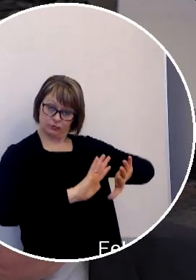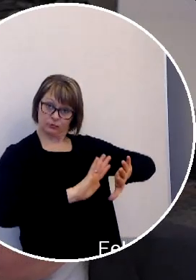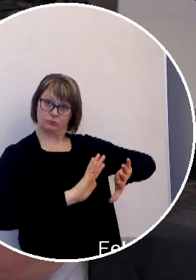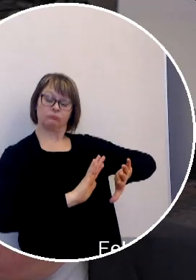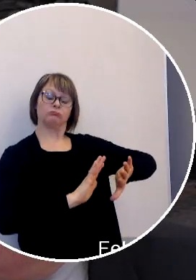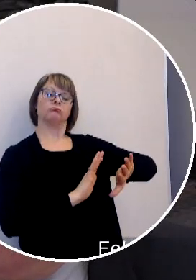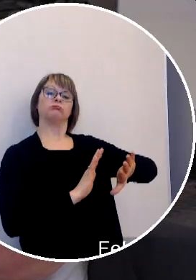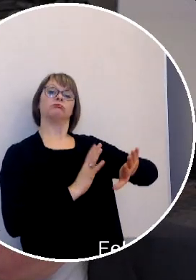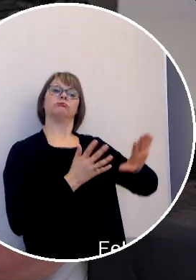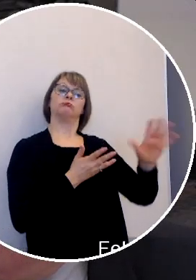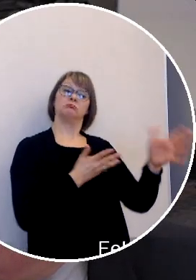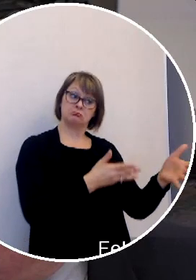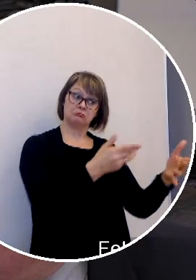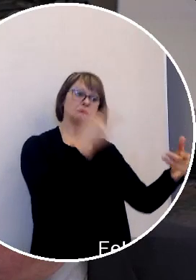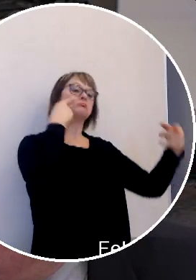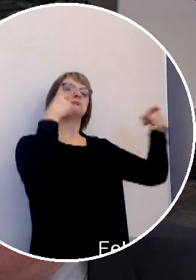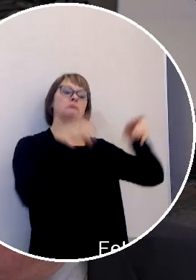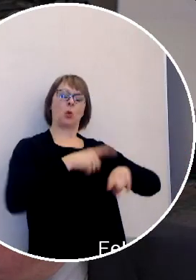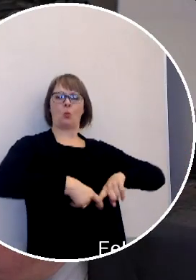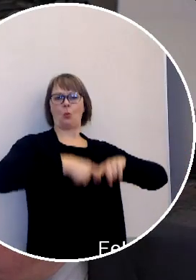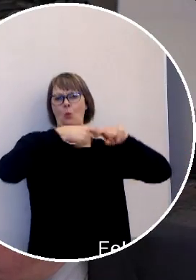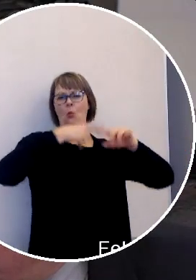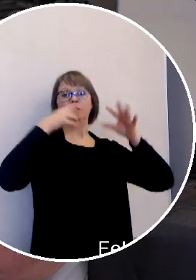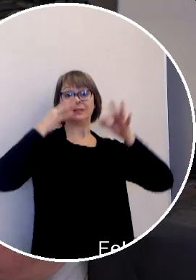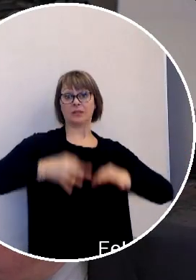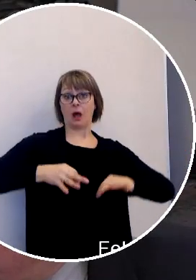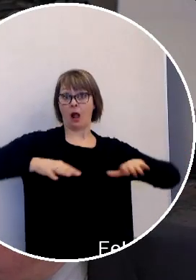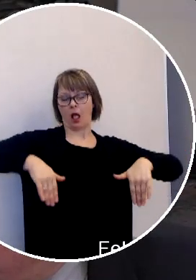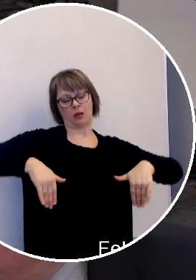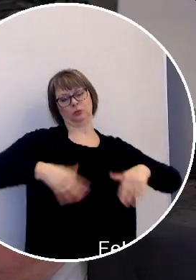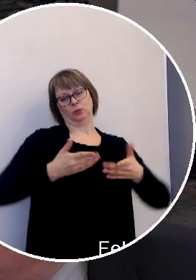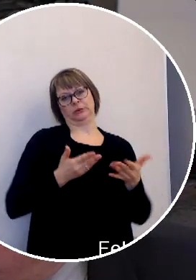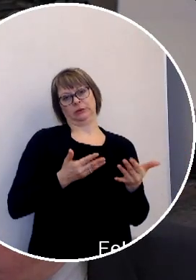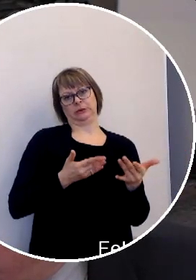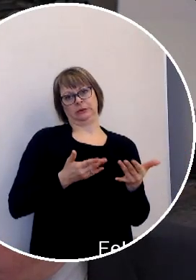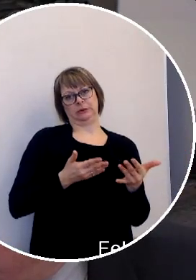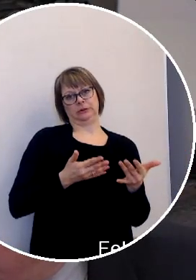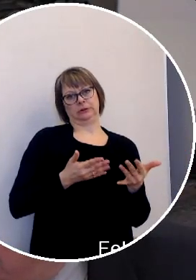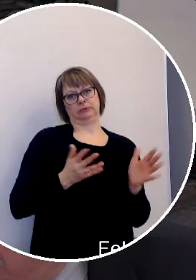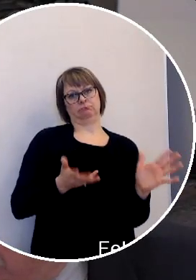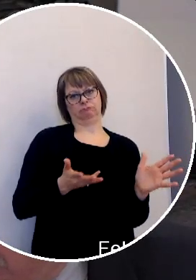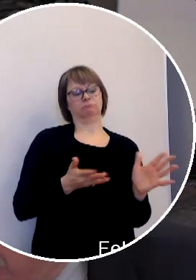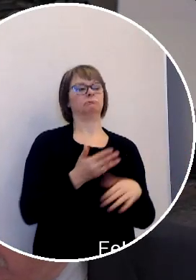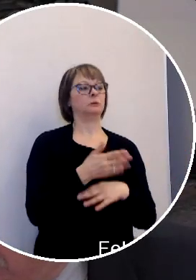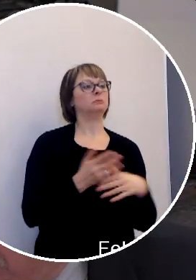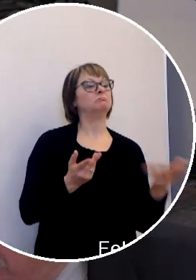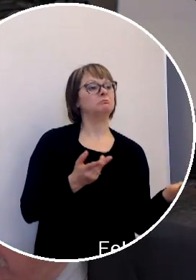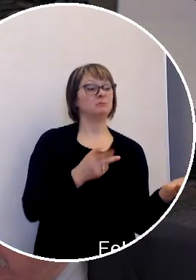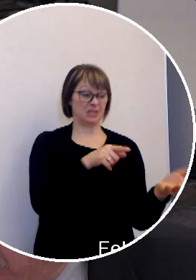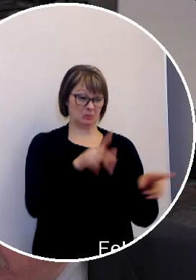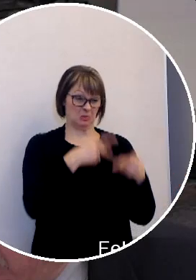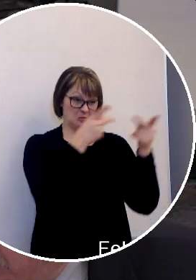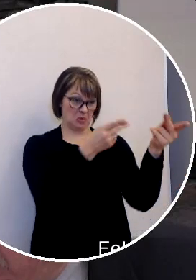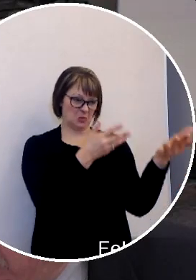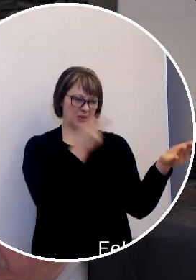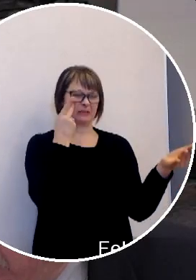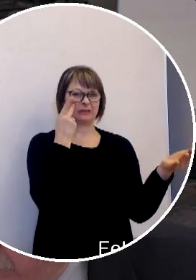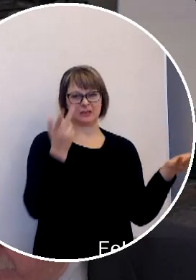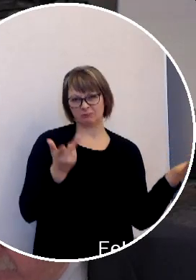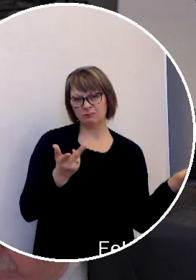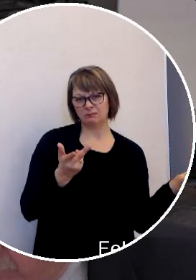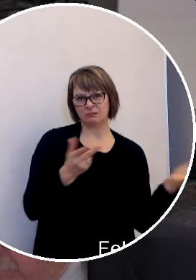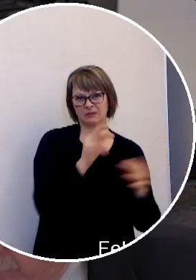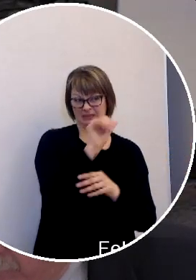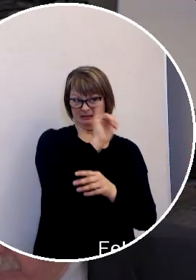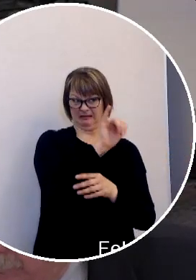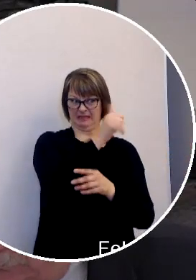and it was agreed that we hold off on making a decision on the School Lunch Association proposal